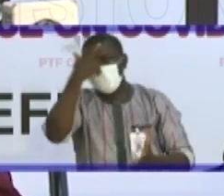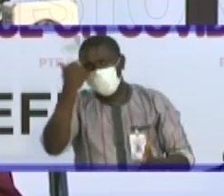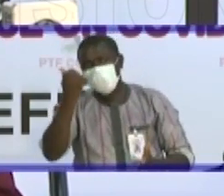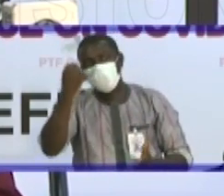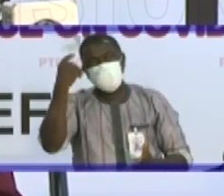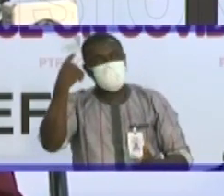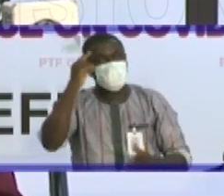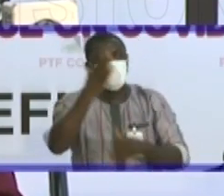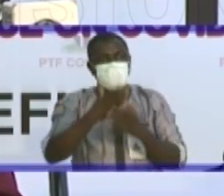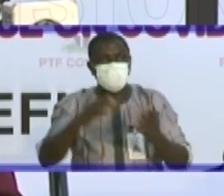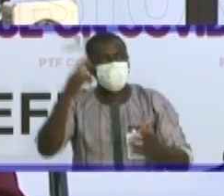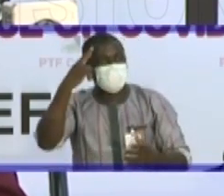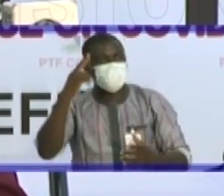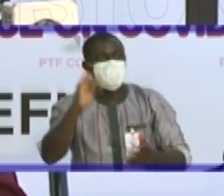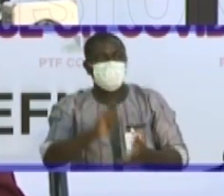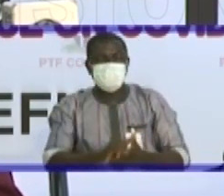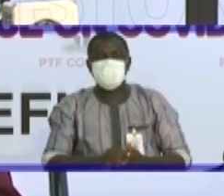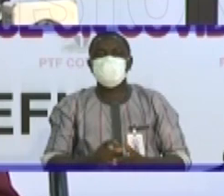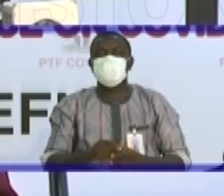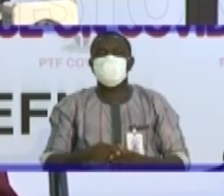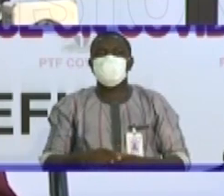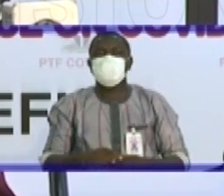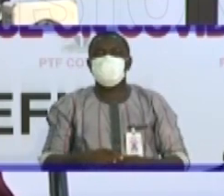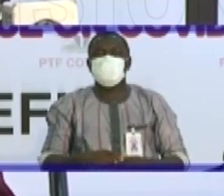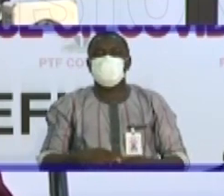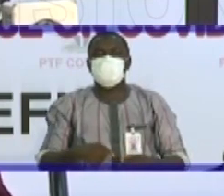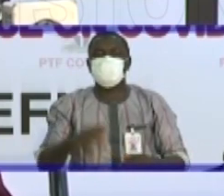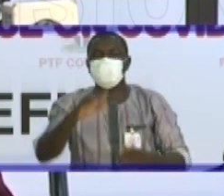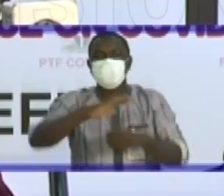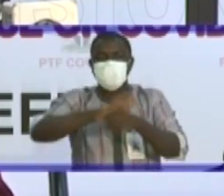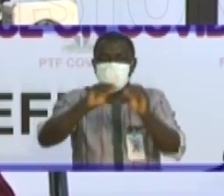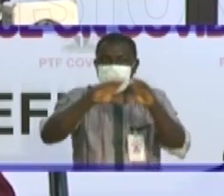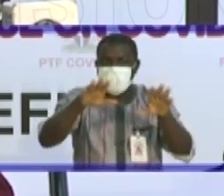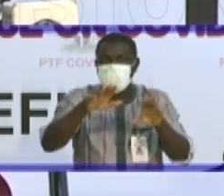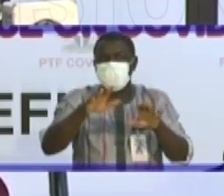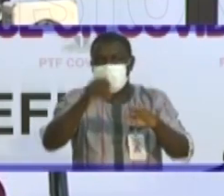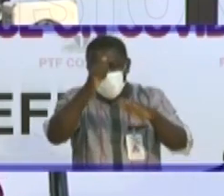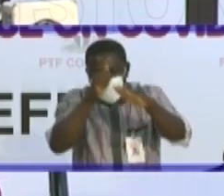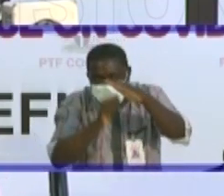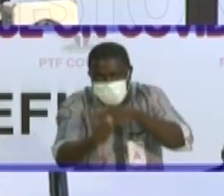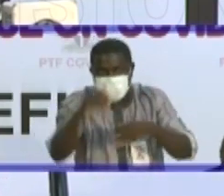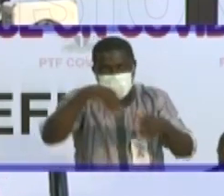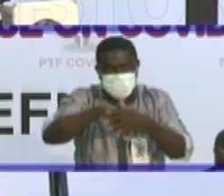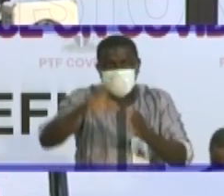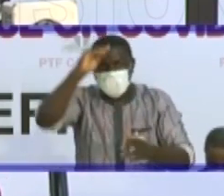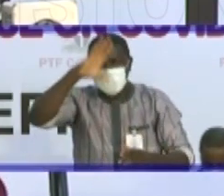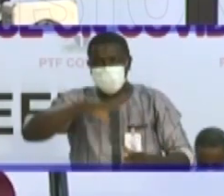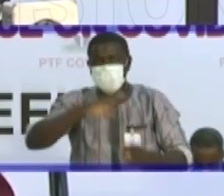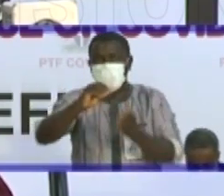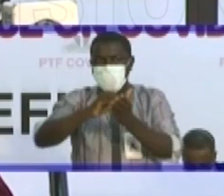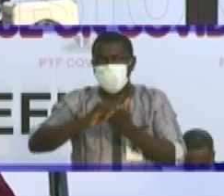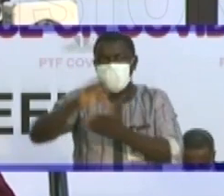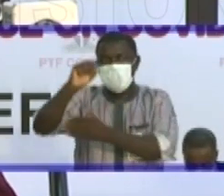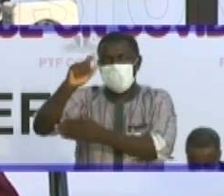the virus finds a place to hide in the testes and continues from there to recirculate and becomes more stubborn